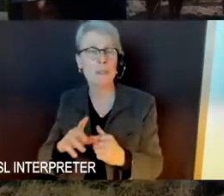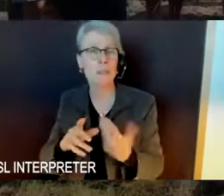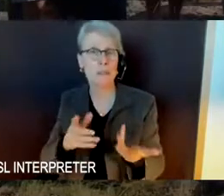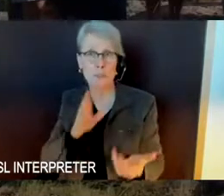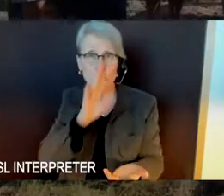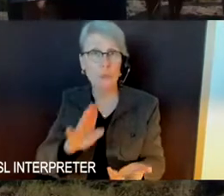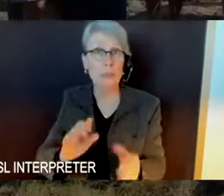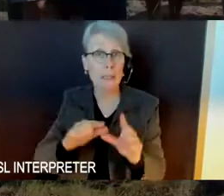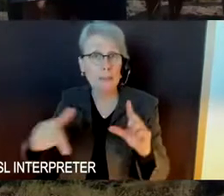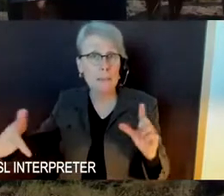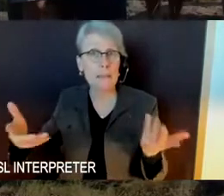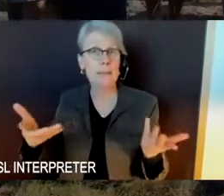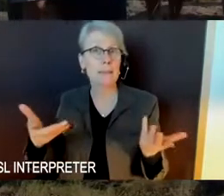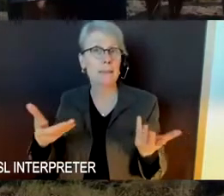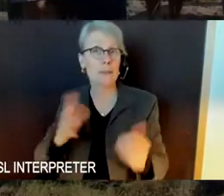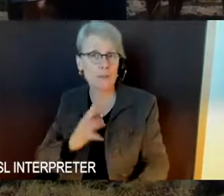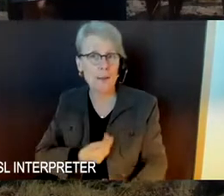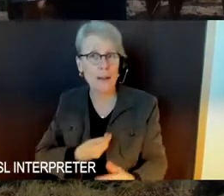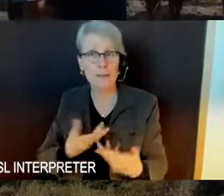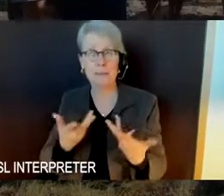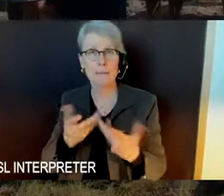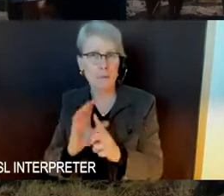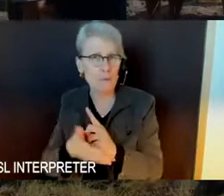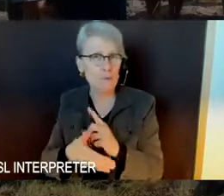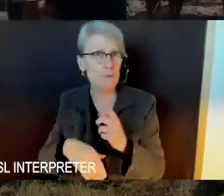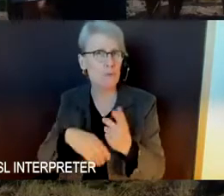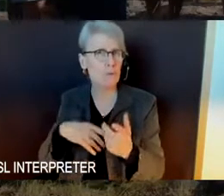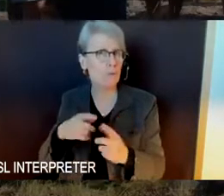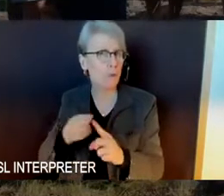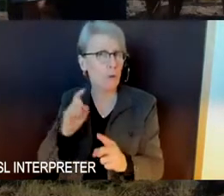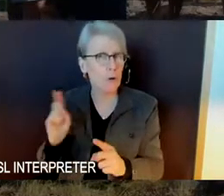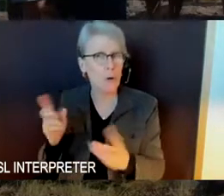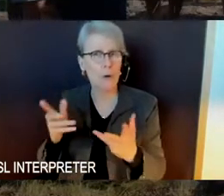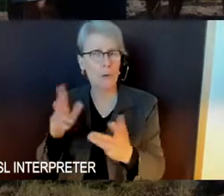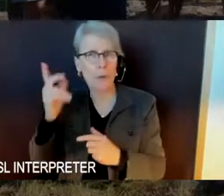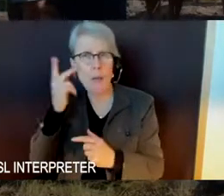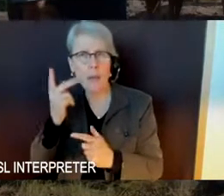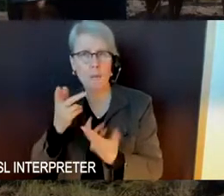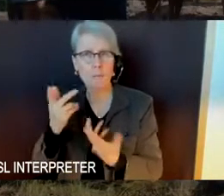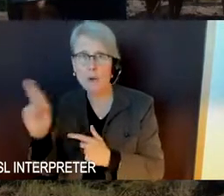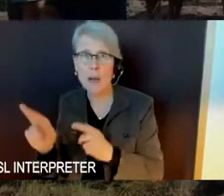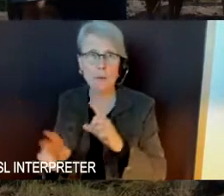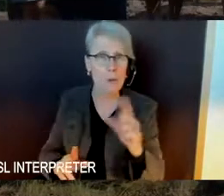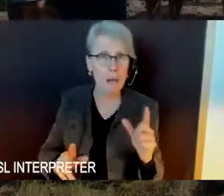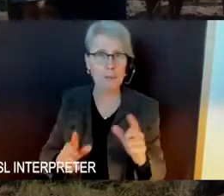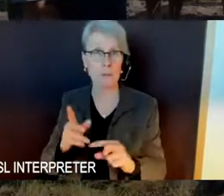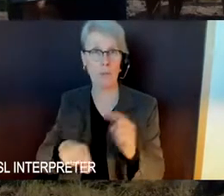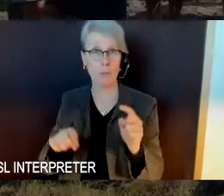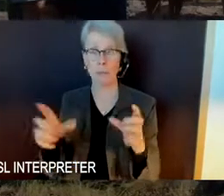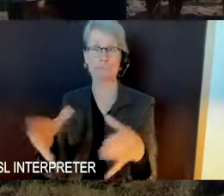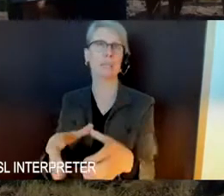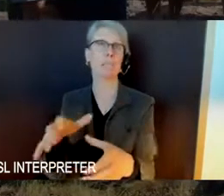age groups? What's the sexual orientations? What are the culture of origins, the political leanings? All of these